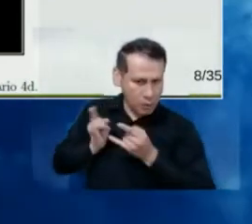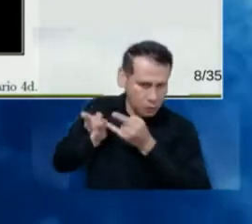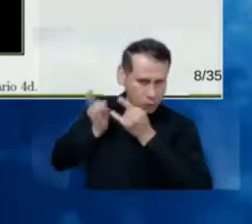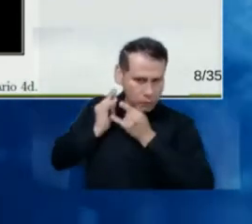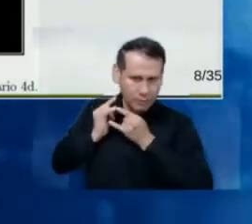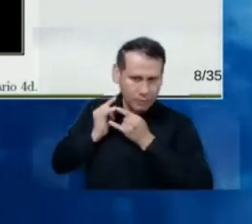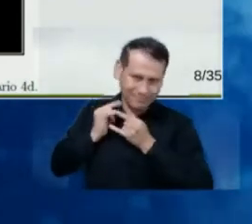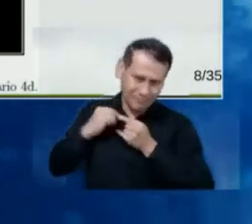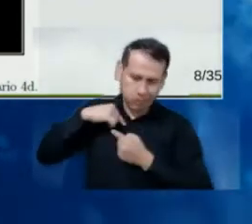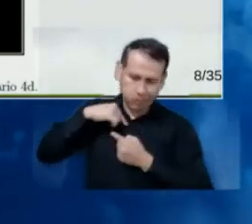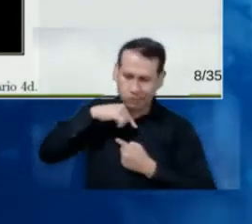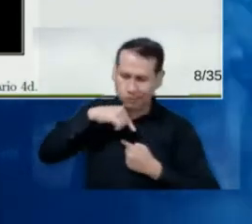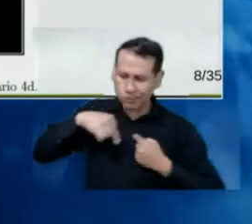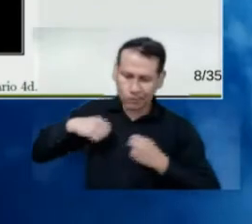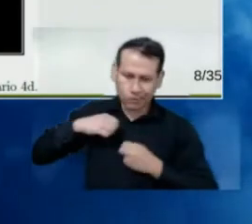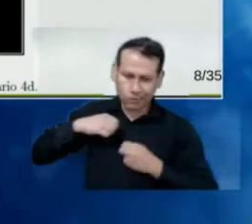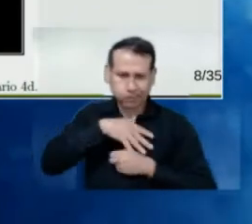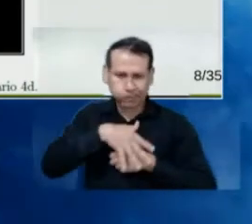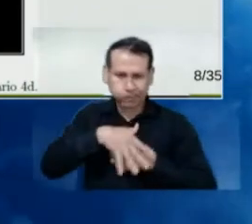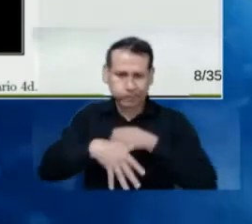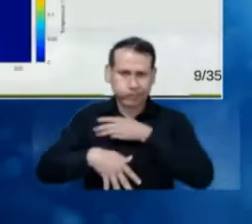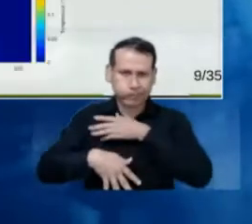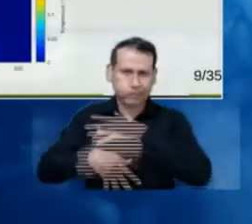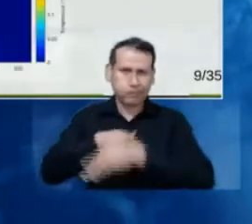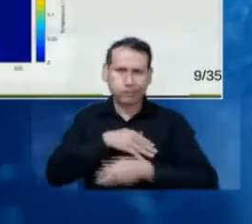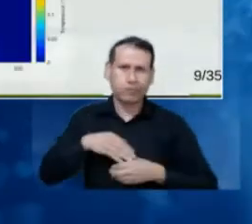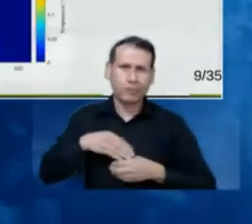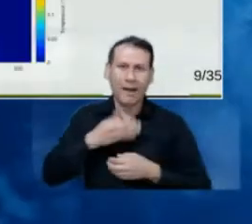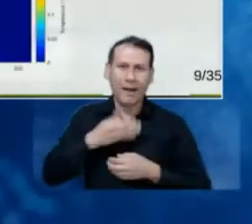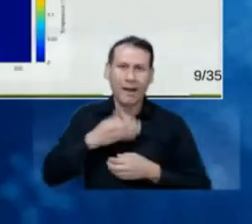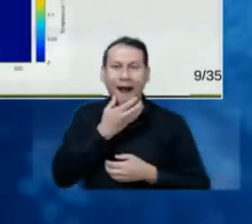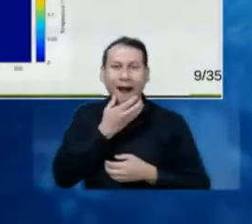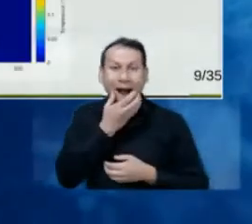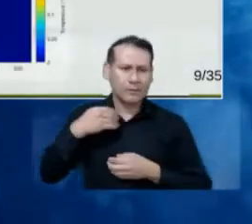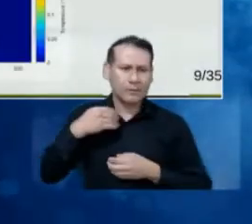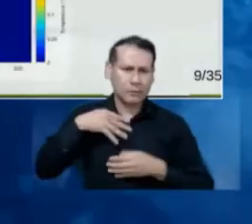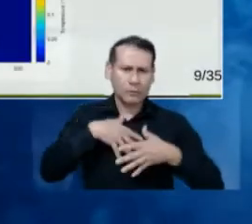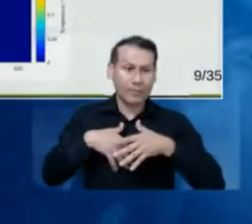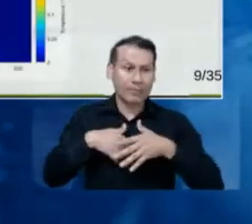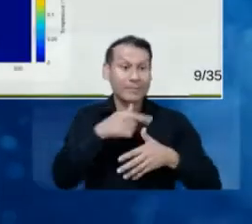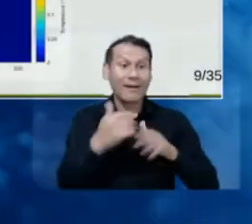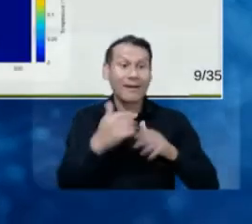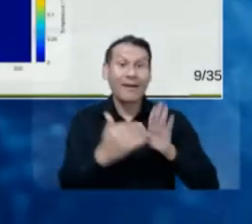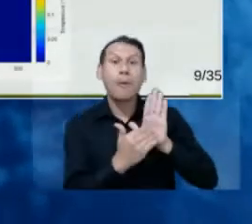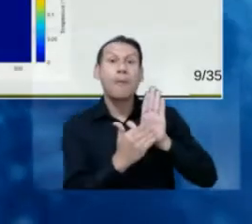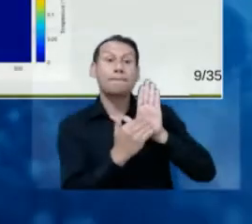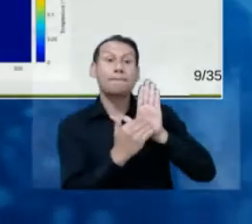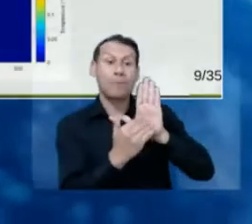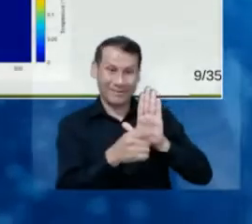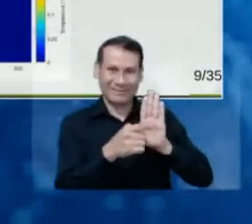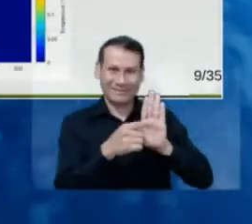distributed through the natural corporal processes. So it's actually very interesting there that we have this